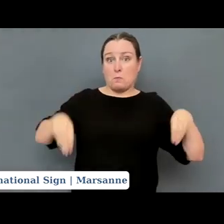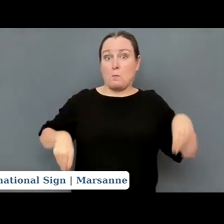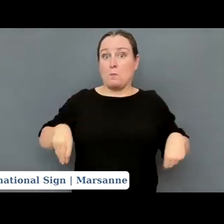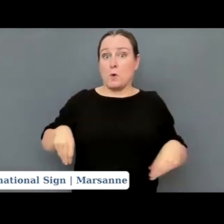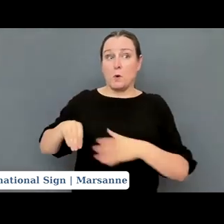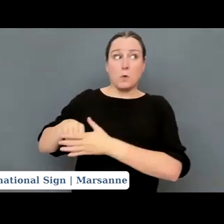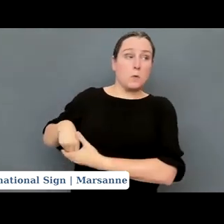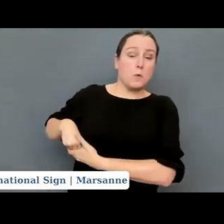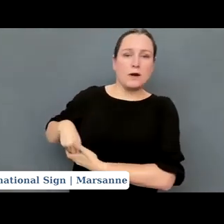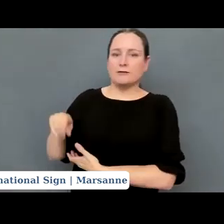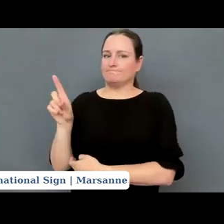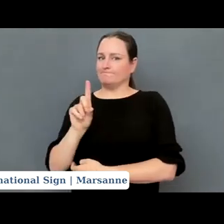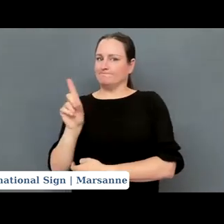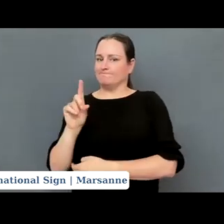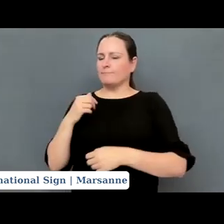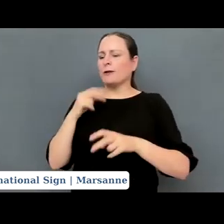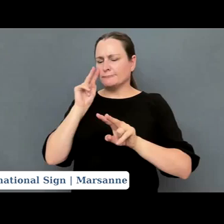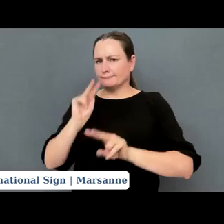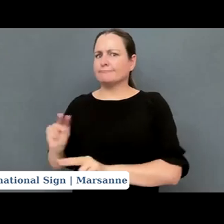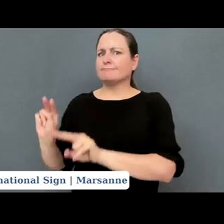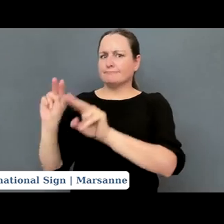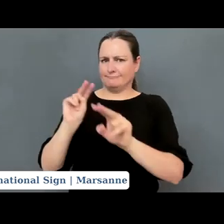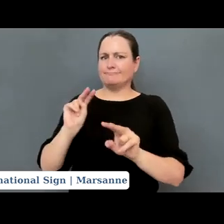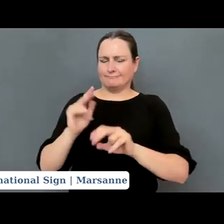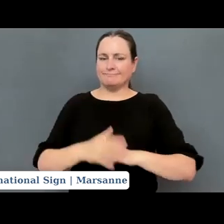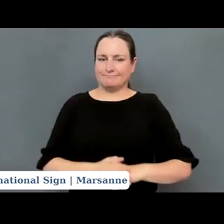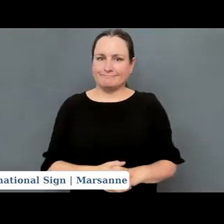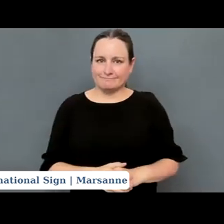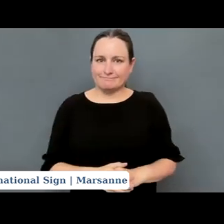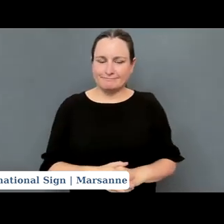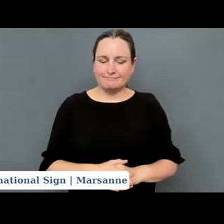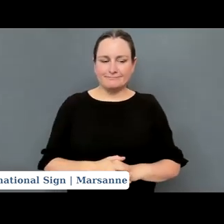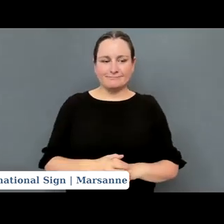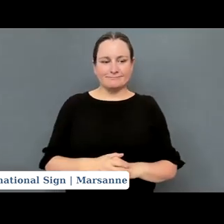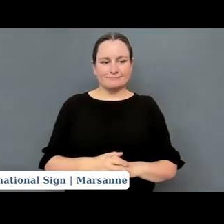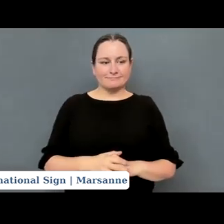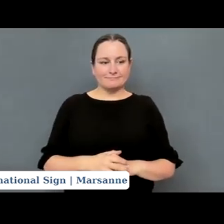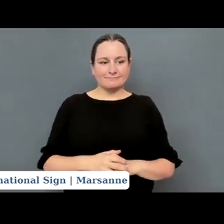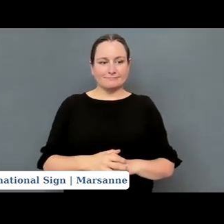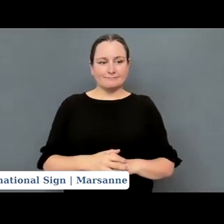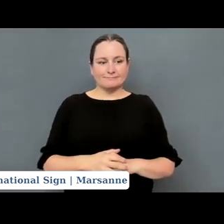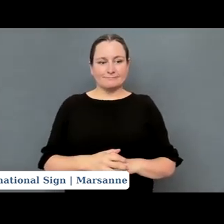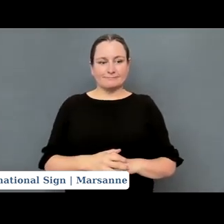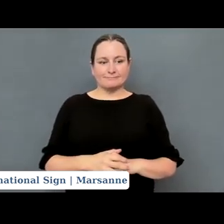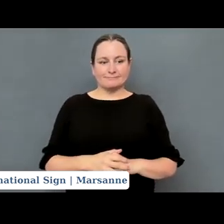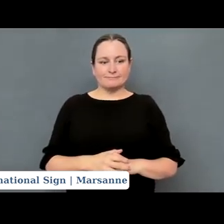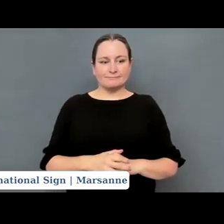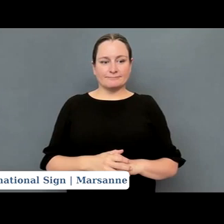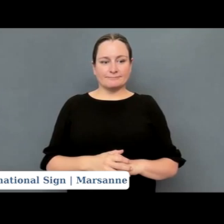To achieve so, as a platform of the civil society, we have developed a